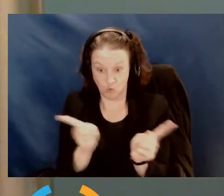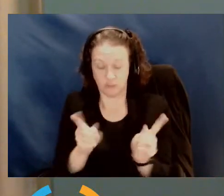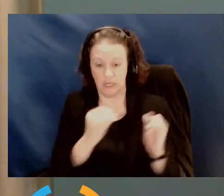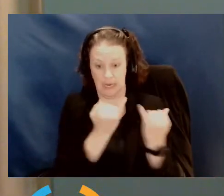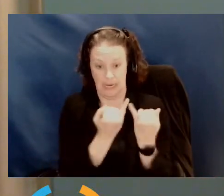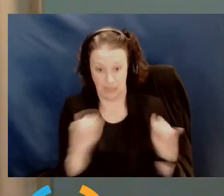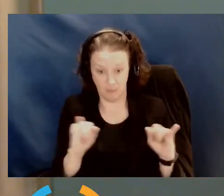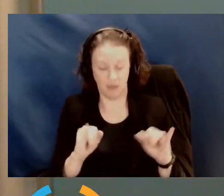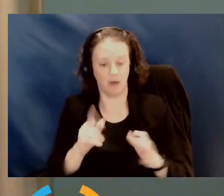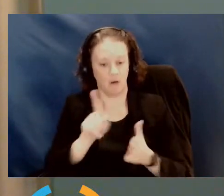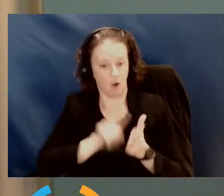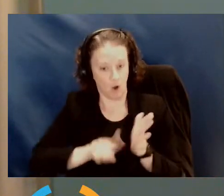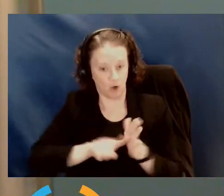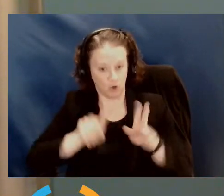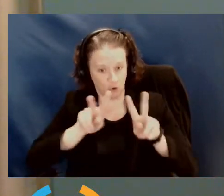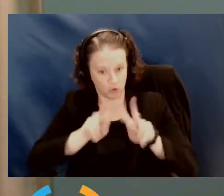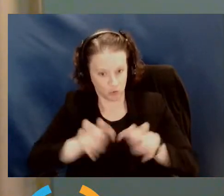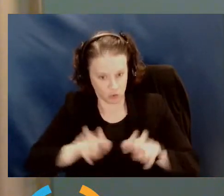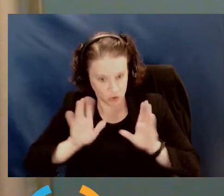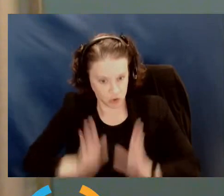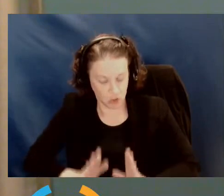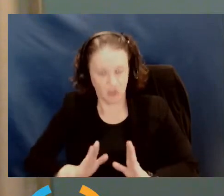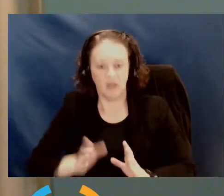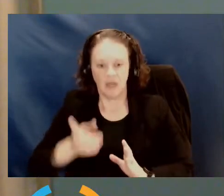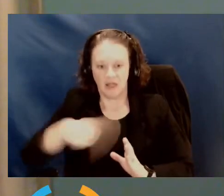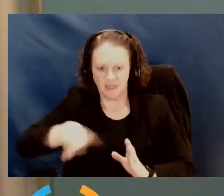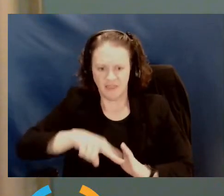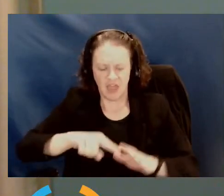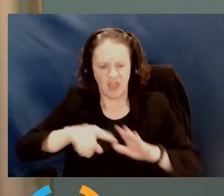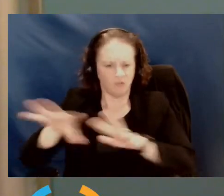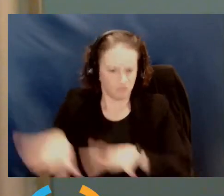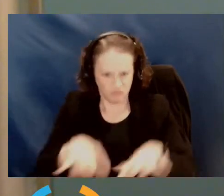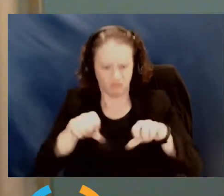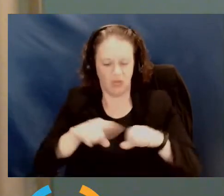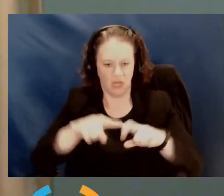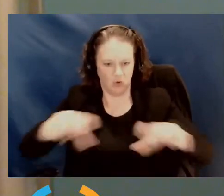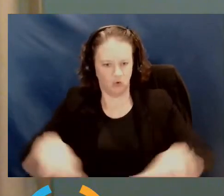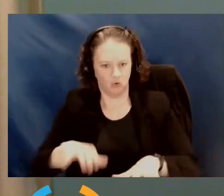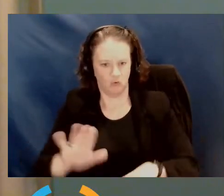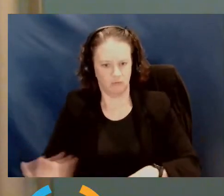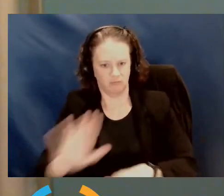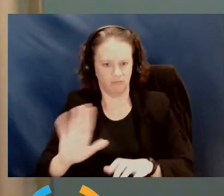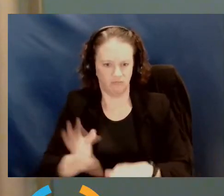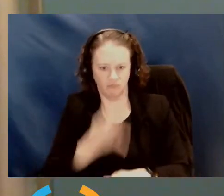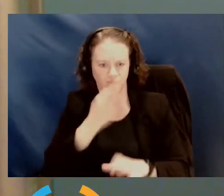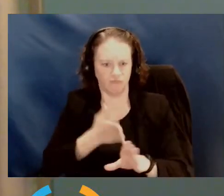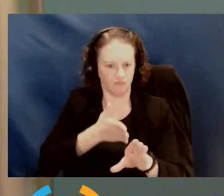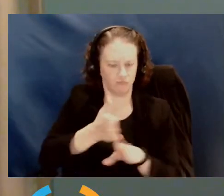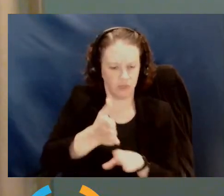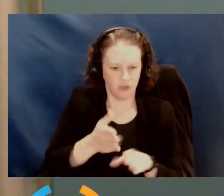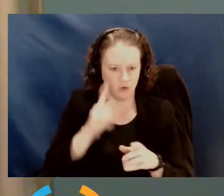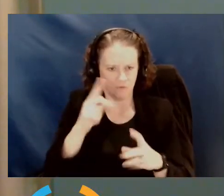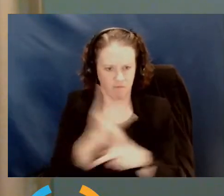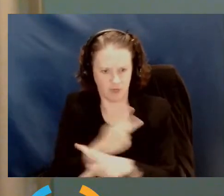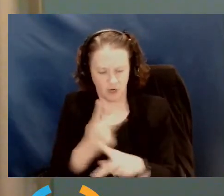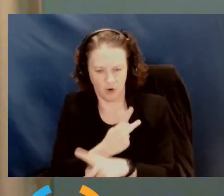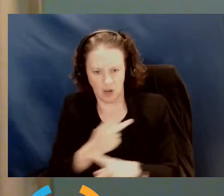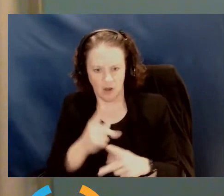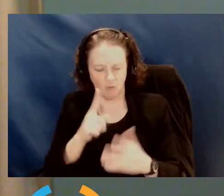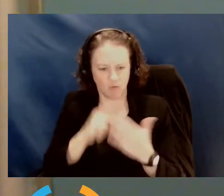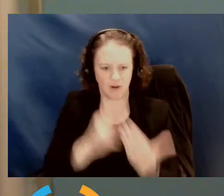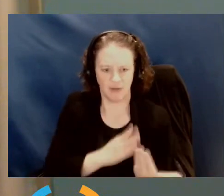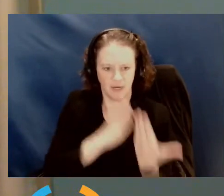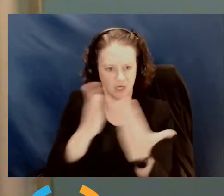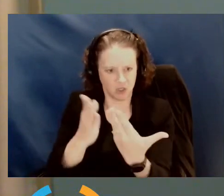with those recommendations and that information so the legislature or the executive branch or the Secretary of State can act on that